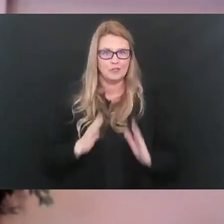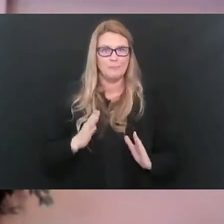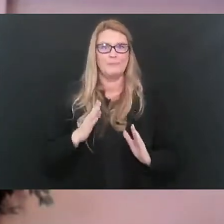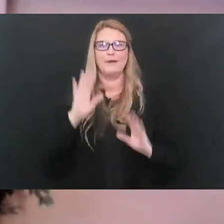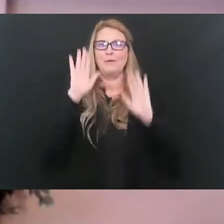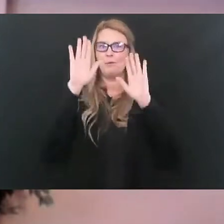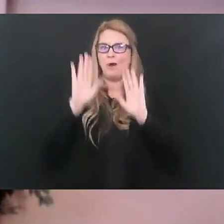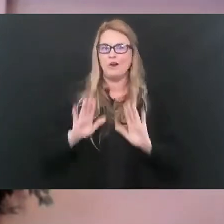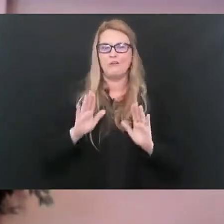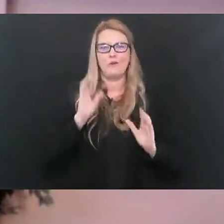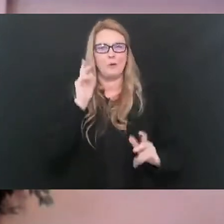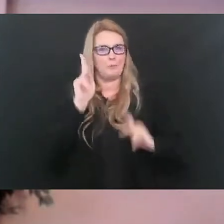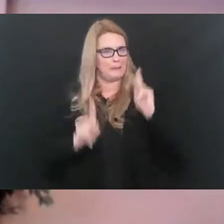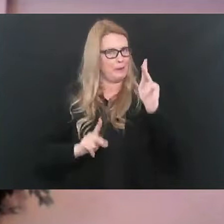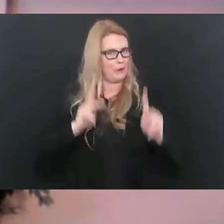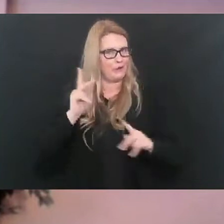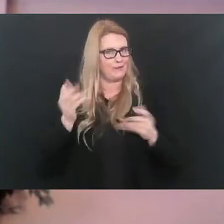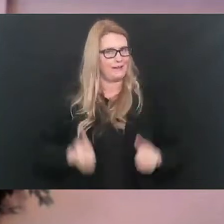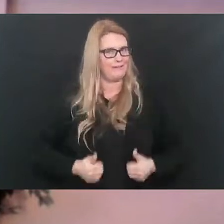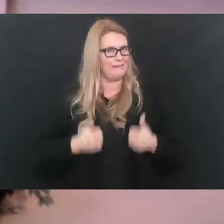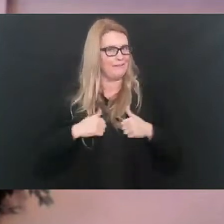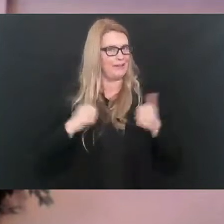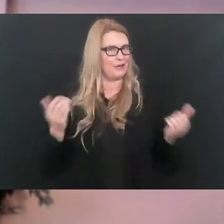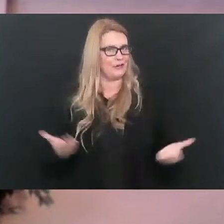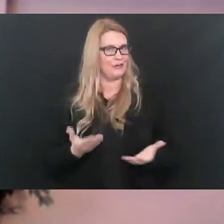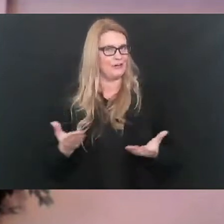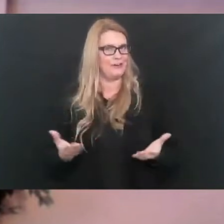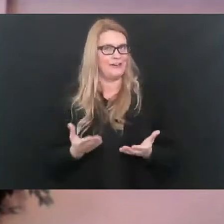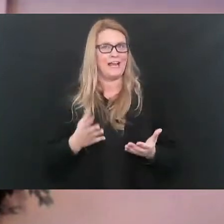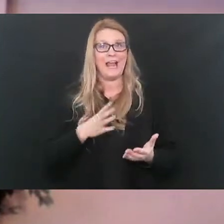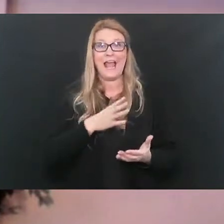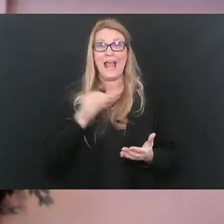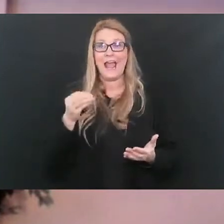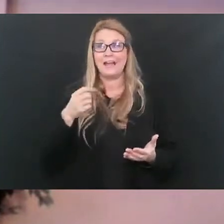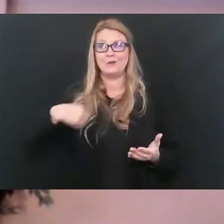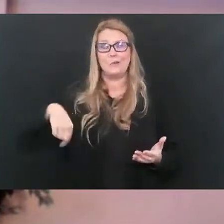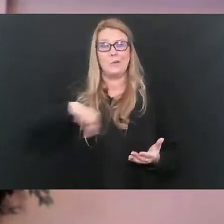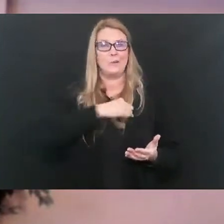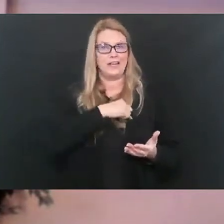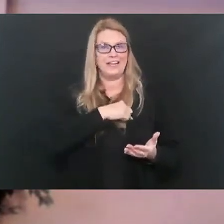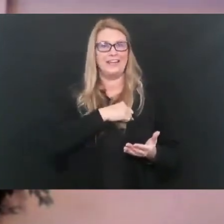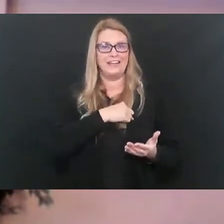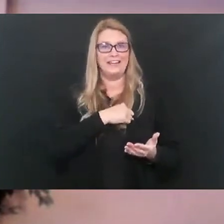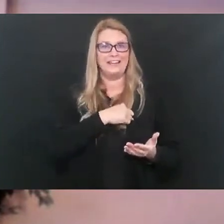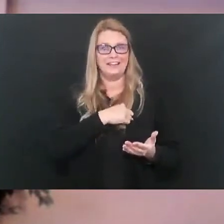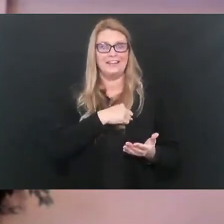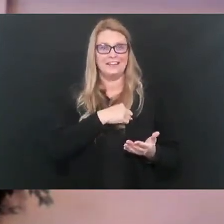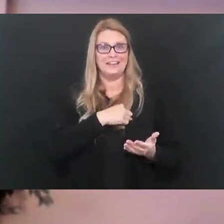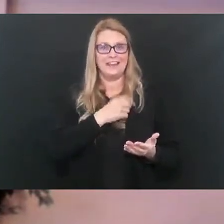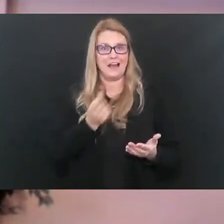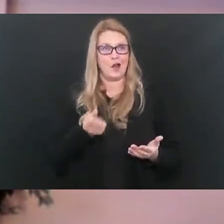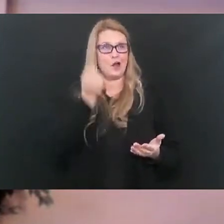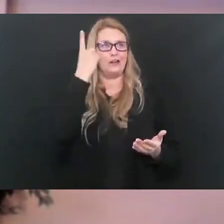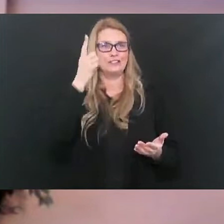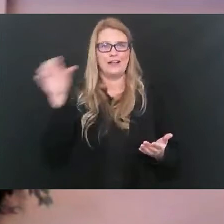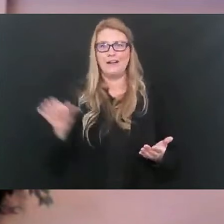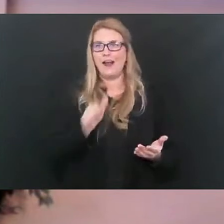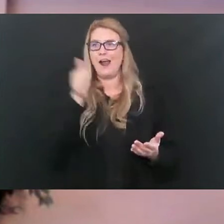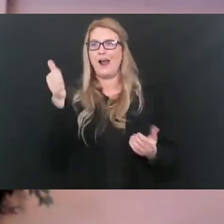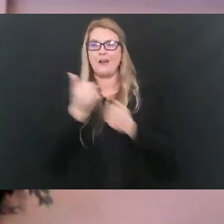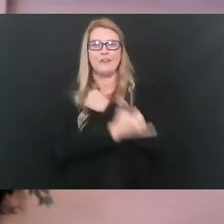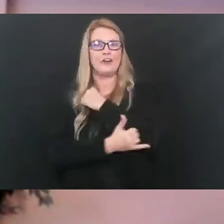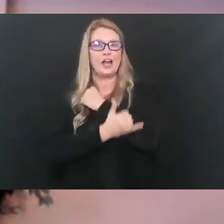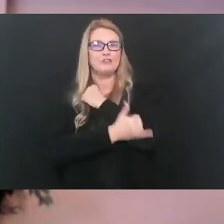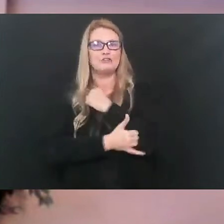wonderful citizenry, but also that we are a bit behind some of the other countries, as the United States is, but also some of the other